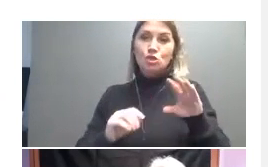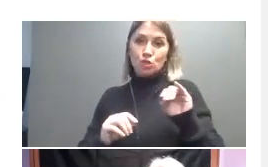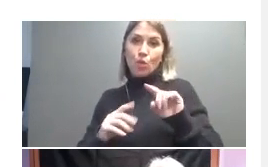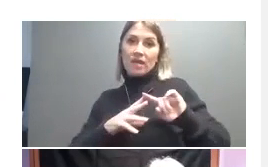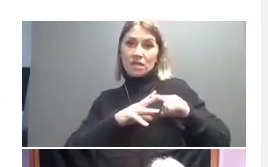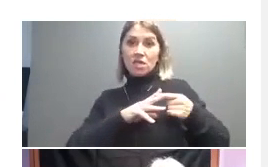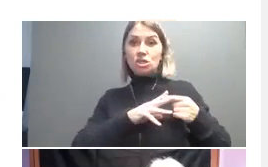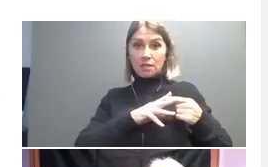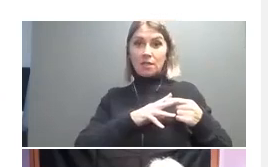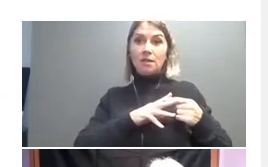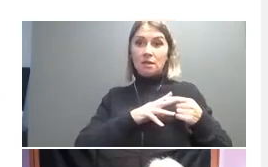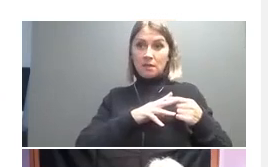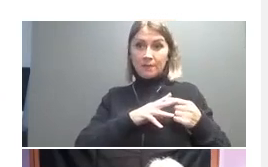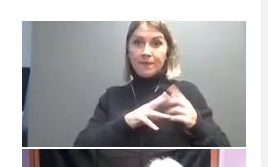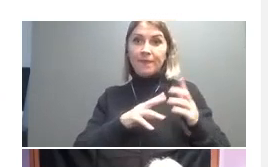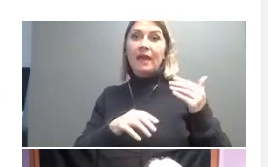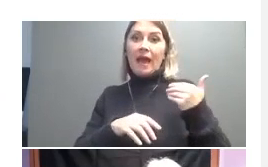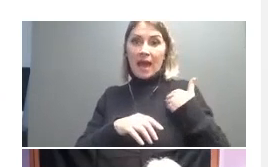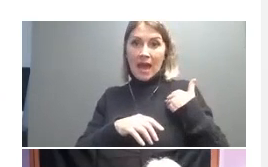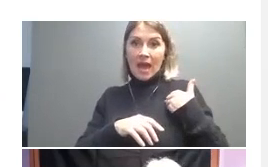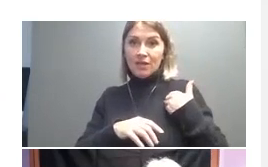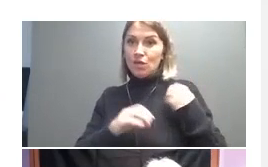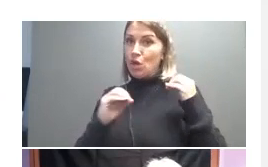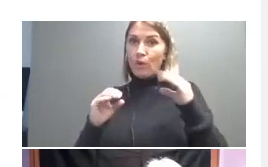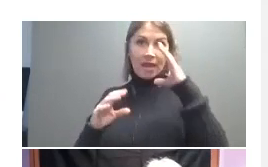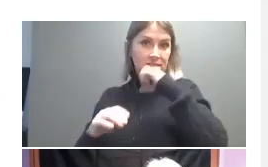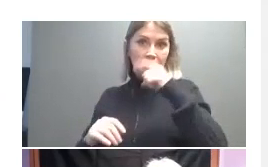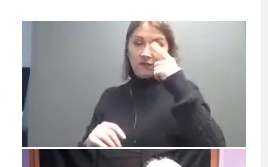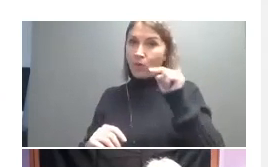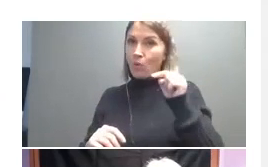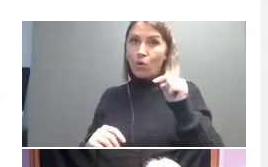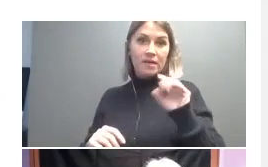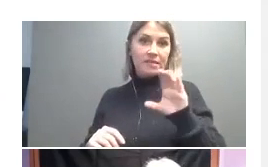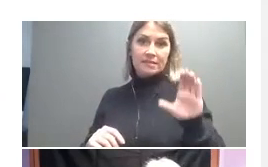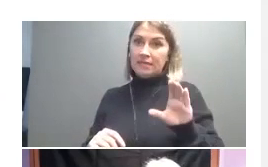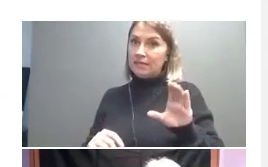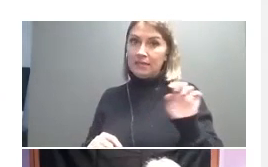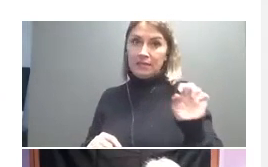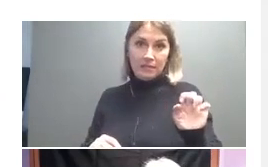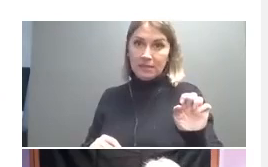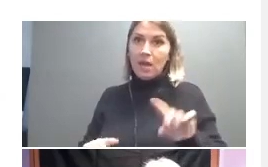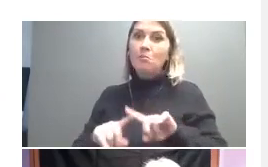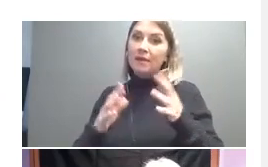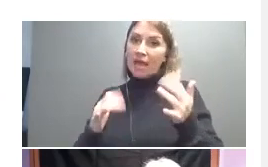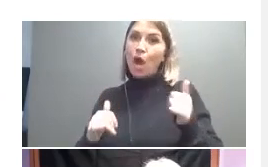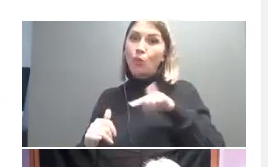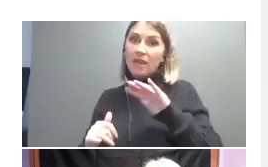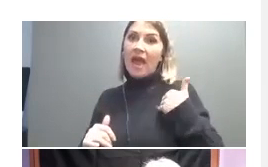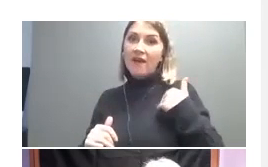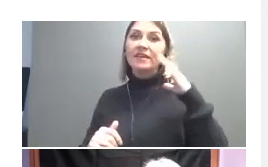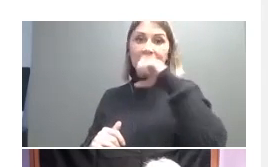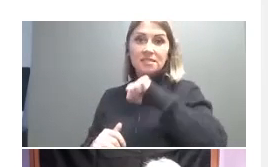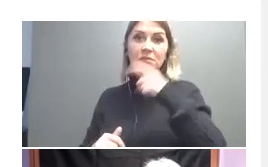initially had no estimate of E, no estimate of C, but now we have an estimate of B, that